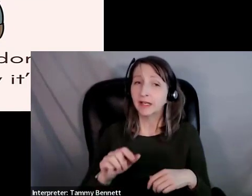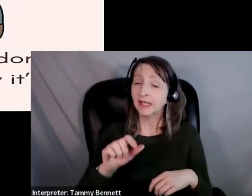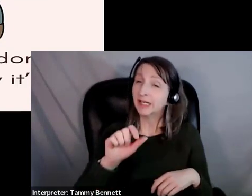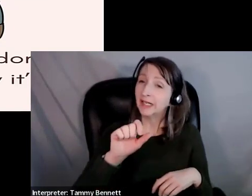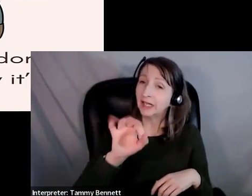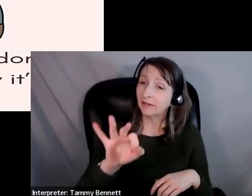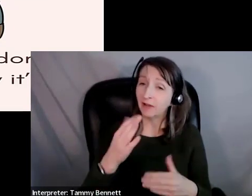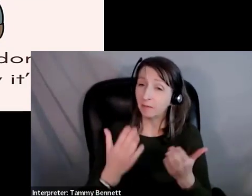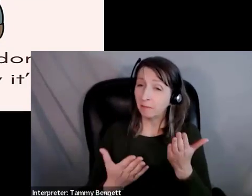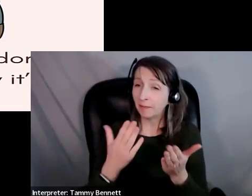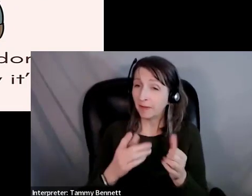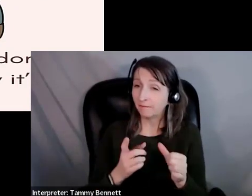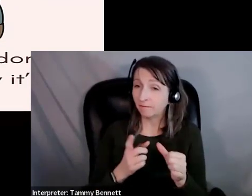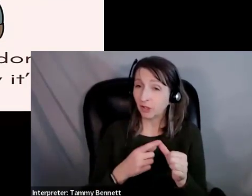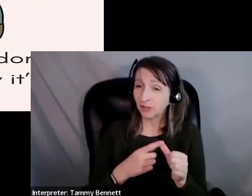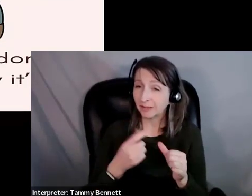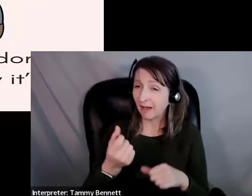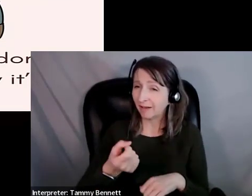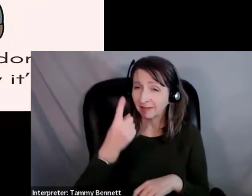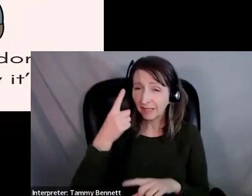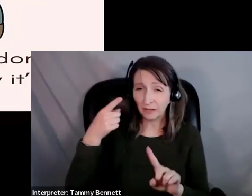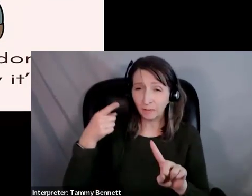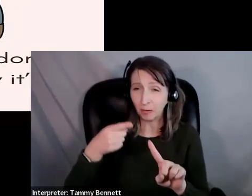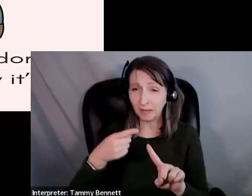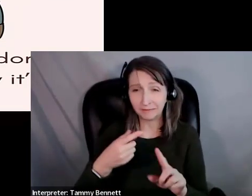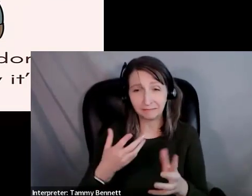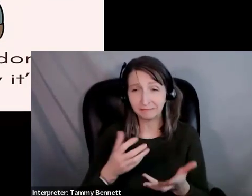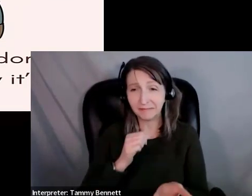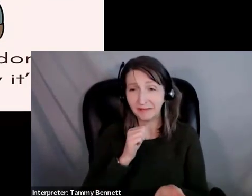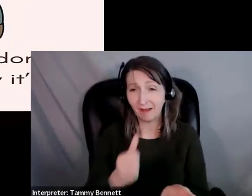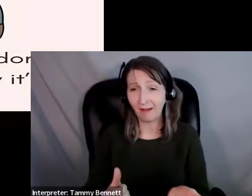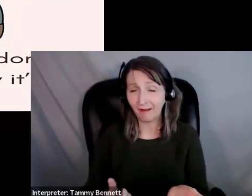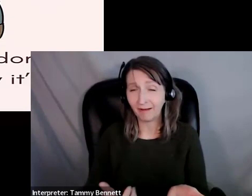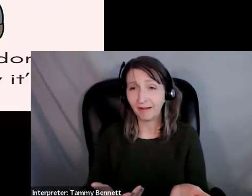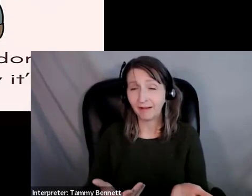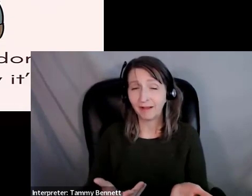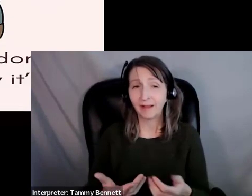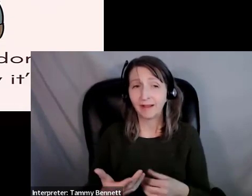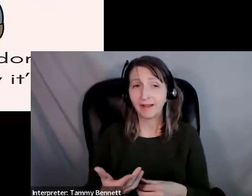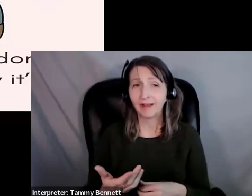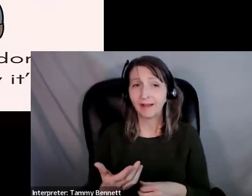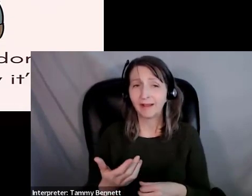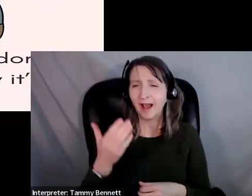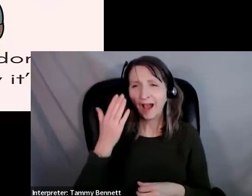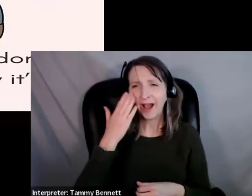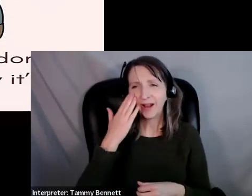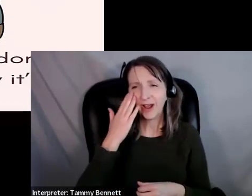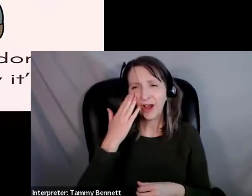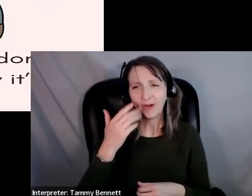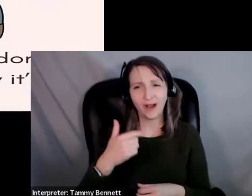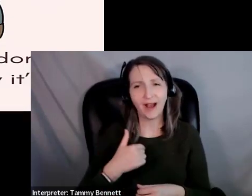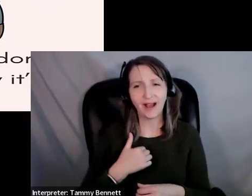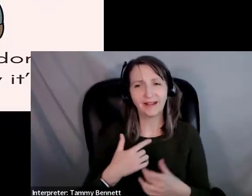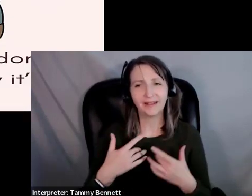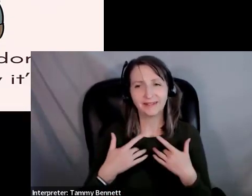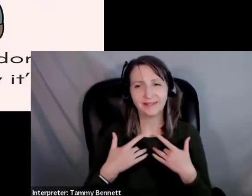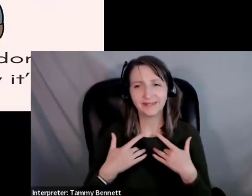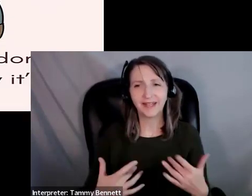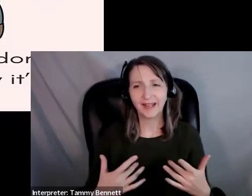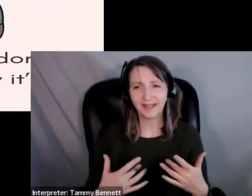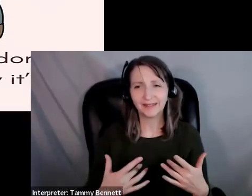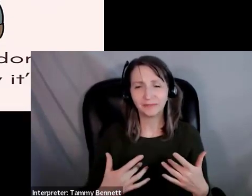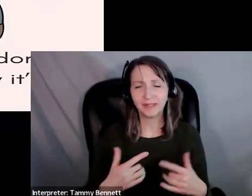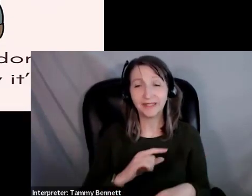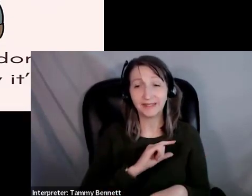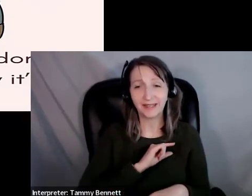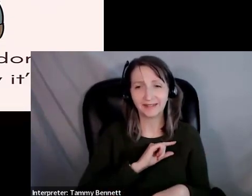immediately understand how it's relevant. And sometimes this can be really frustrating. I know I am a guilty culprit all the time. And sometimes my students will